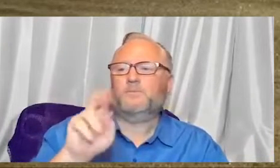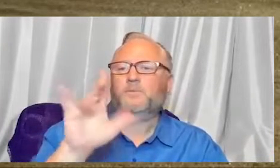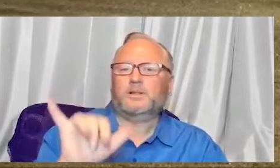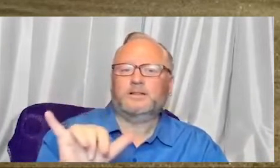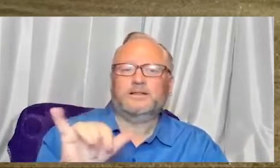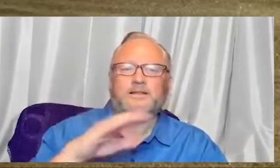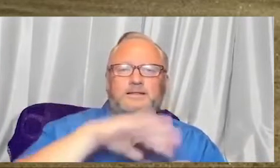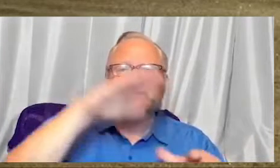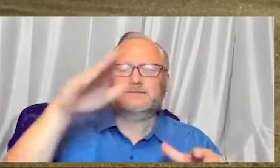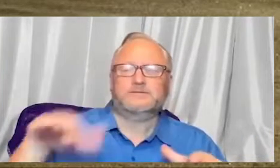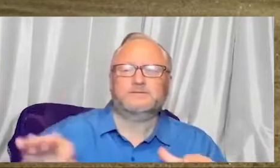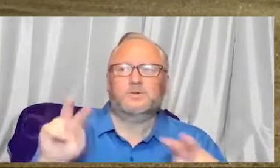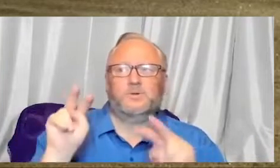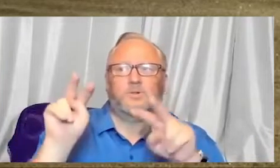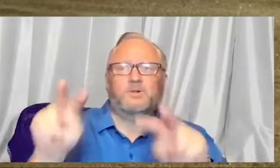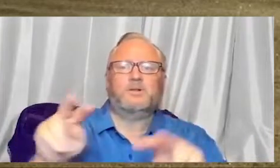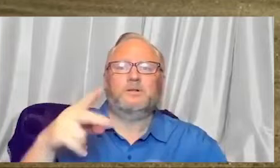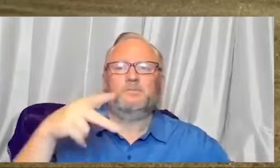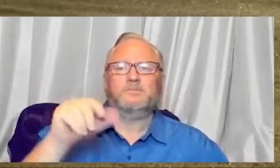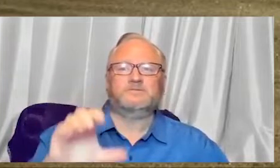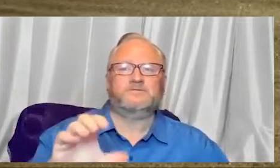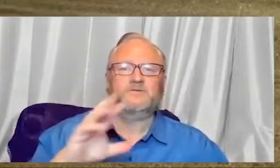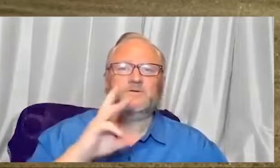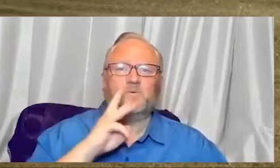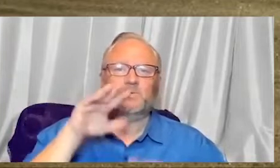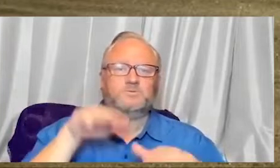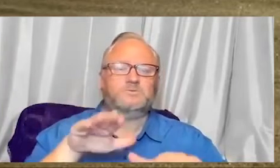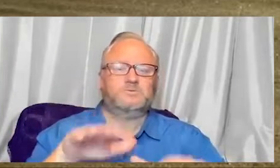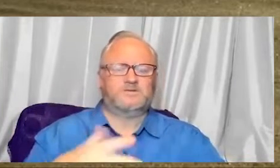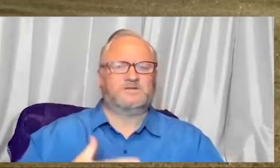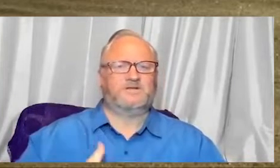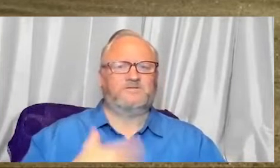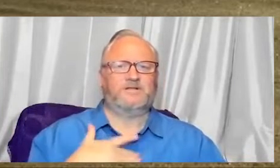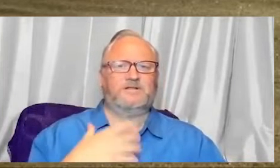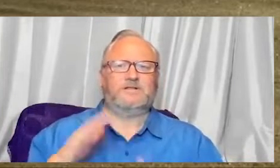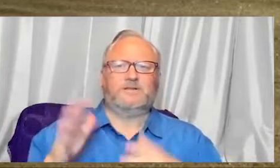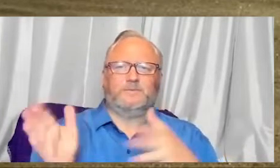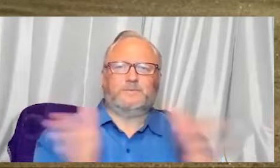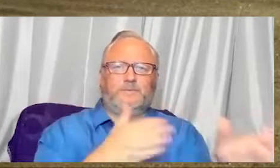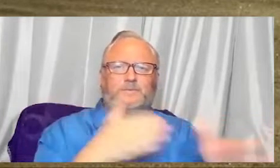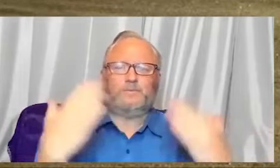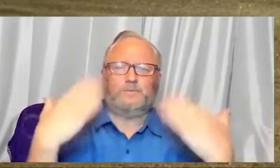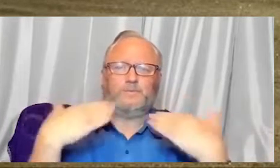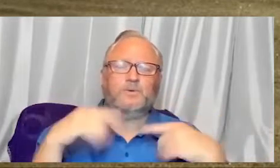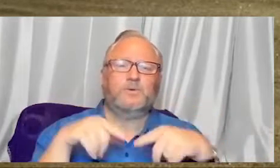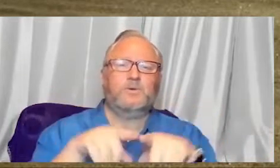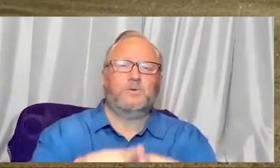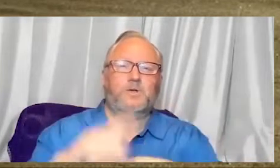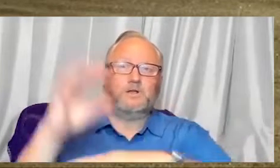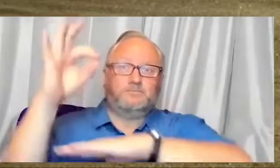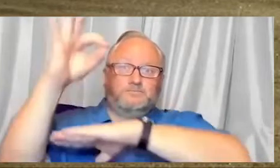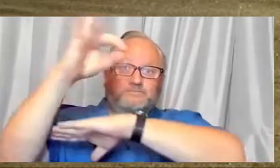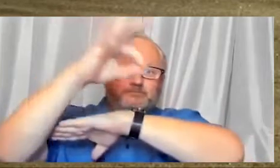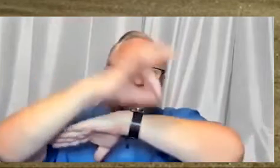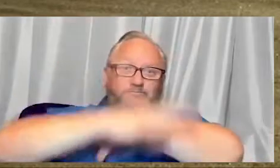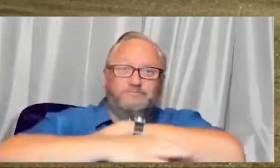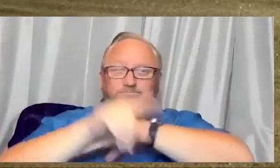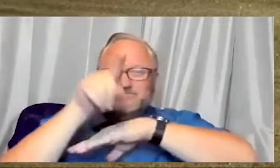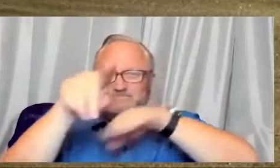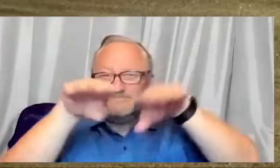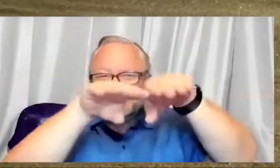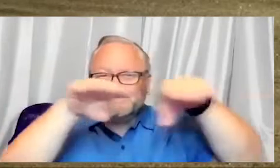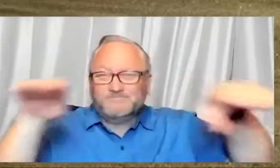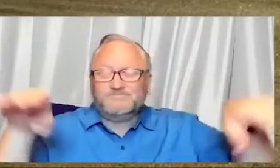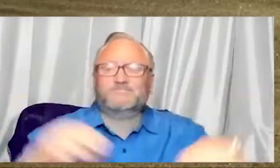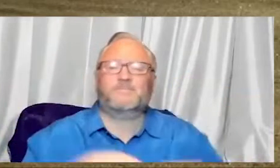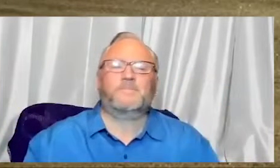glancing out at the Pacific Ocean, feeling the cool breeze in the air as the sun sets on the horizon.